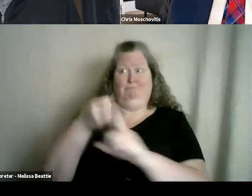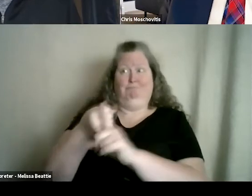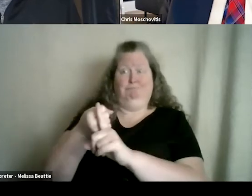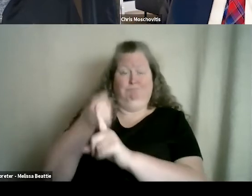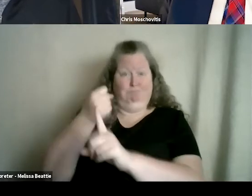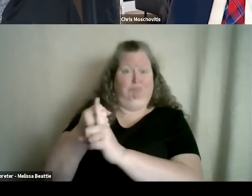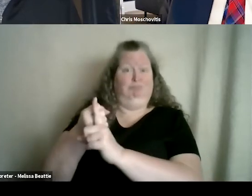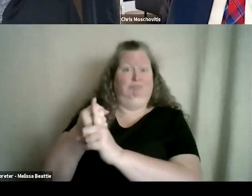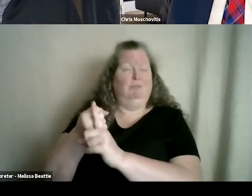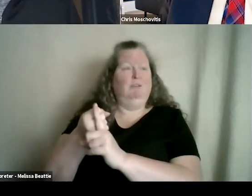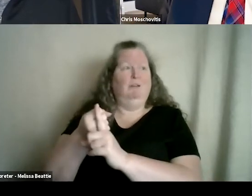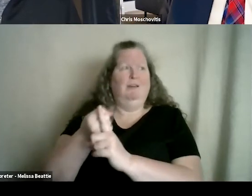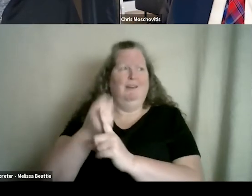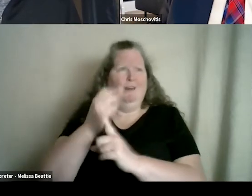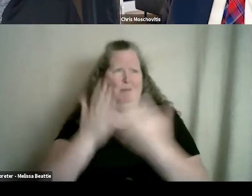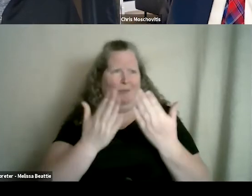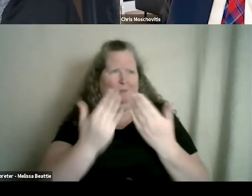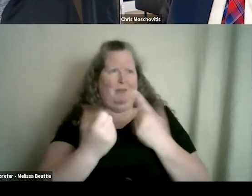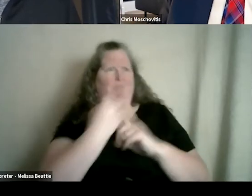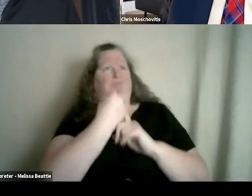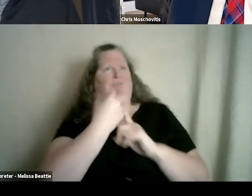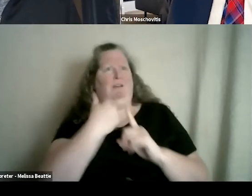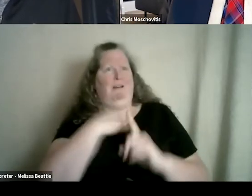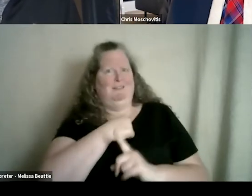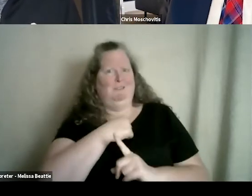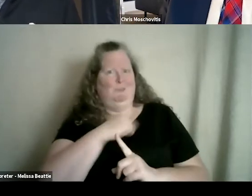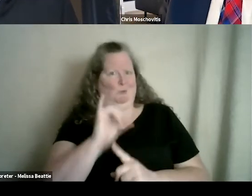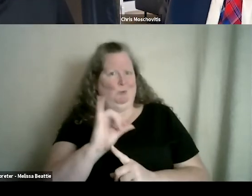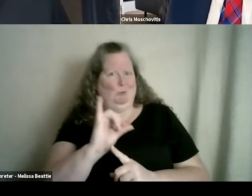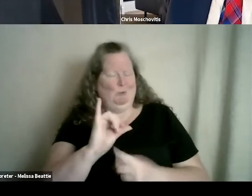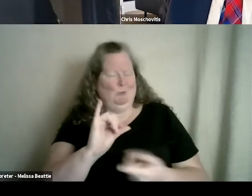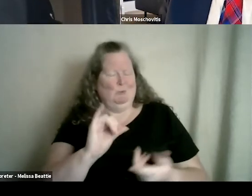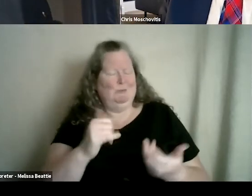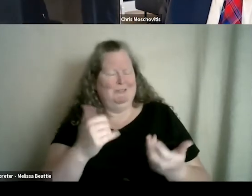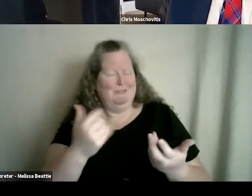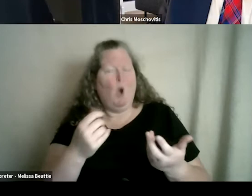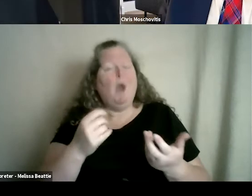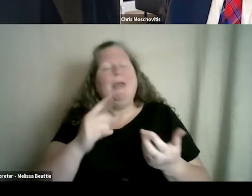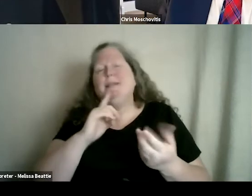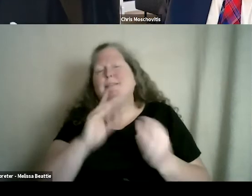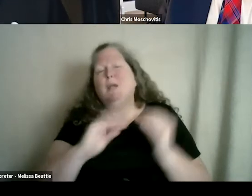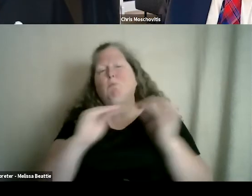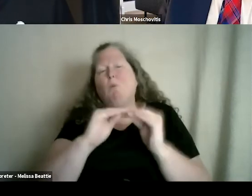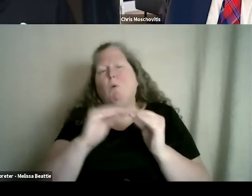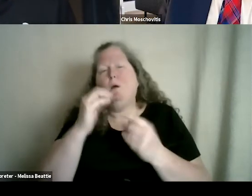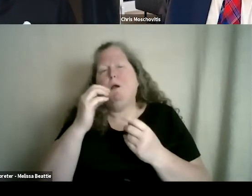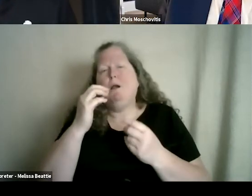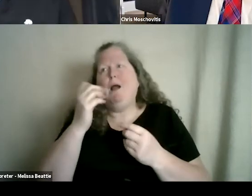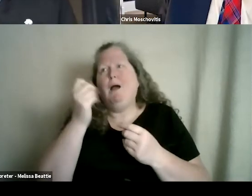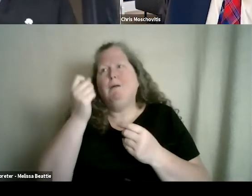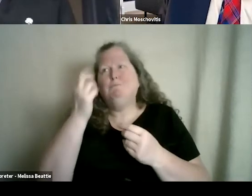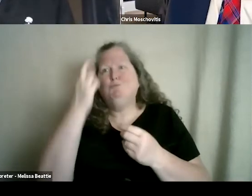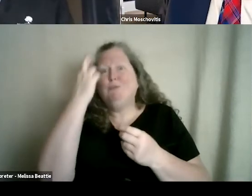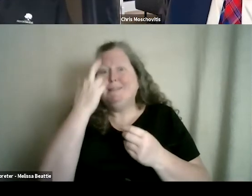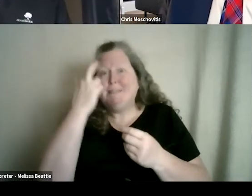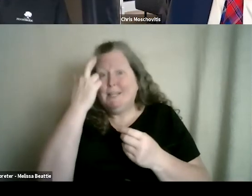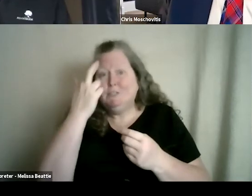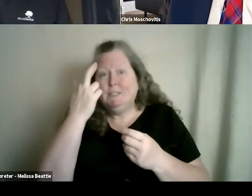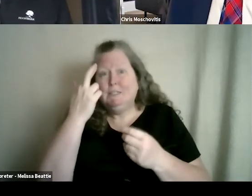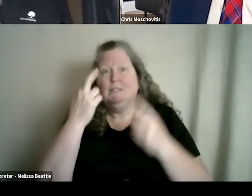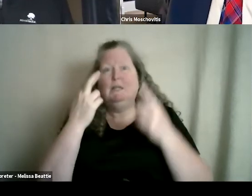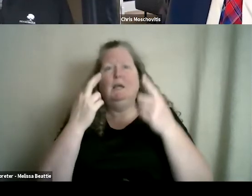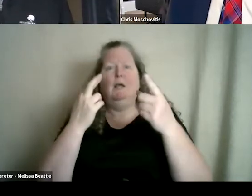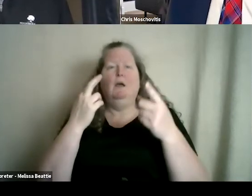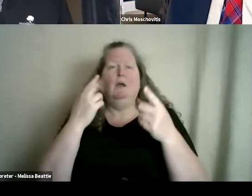combination of realization? Among enlightened